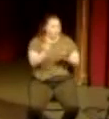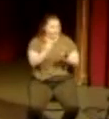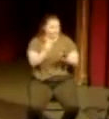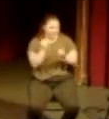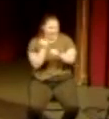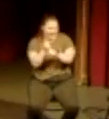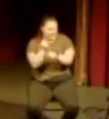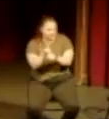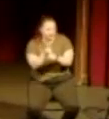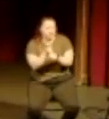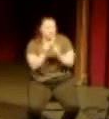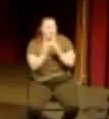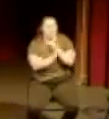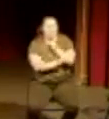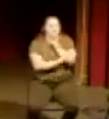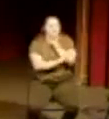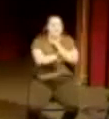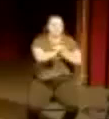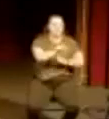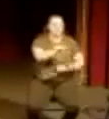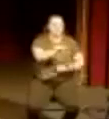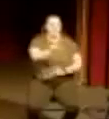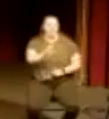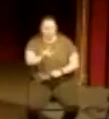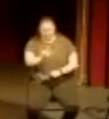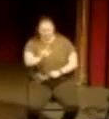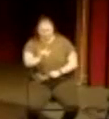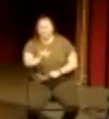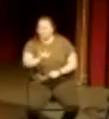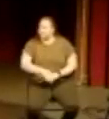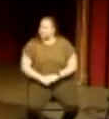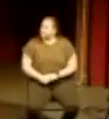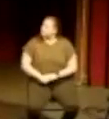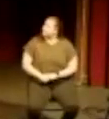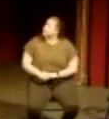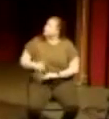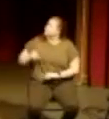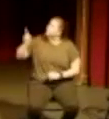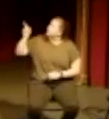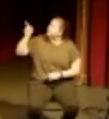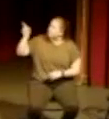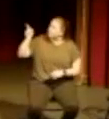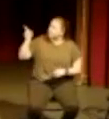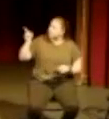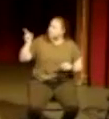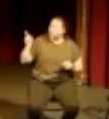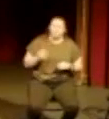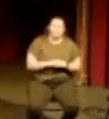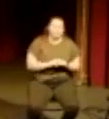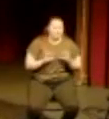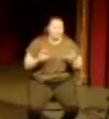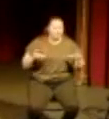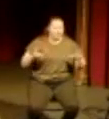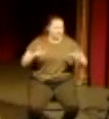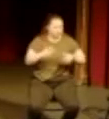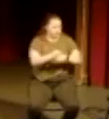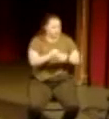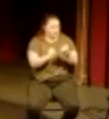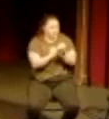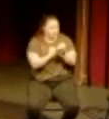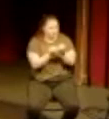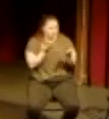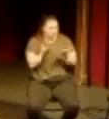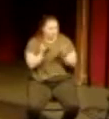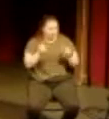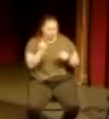of 2023. As a reminder, this is going to consolidate a lot of our support services: access